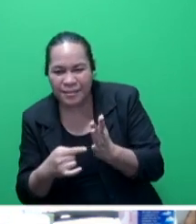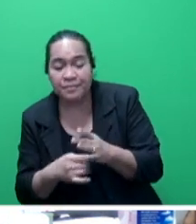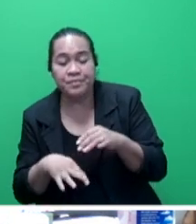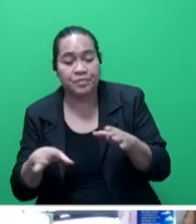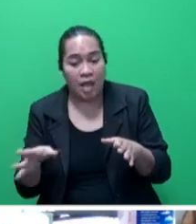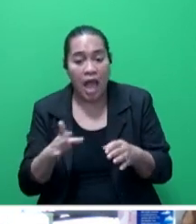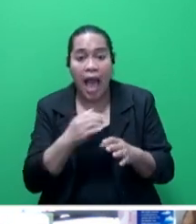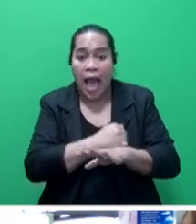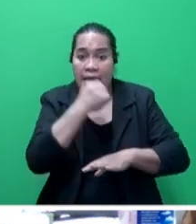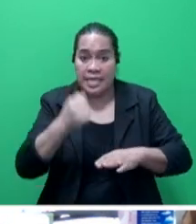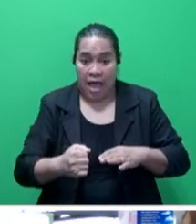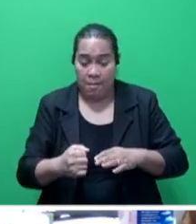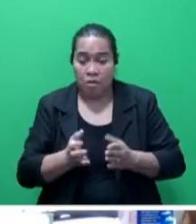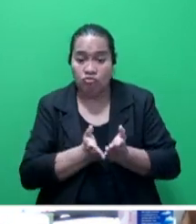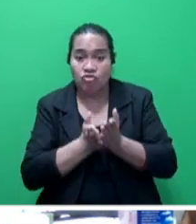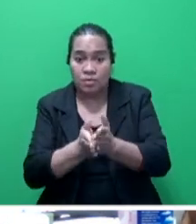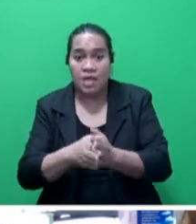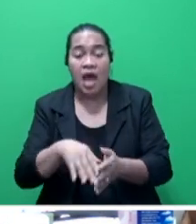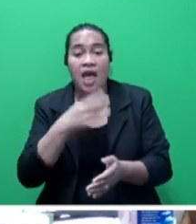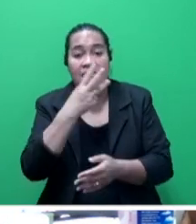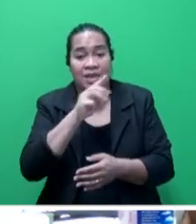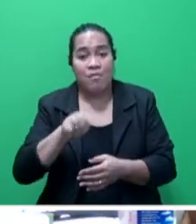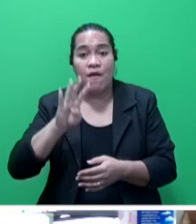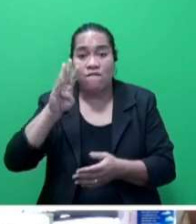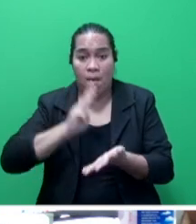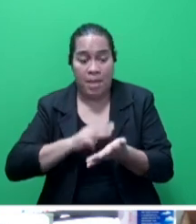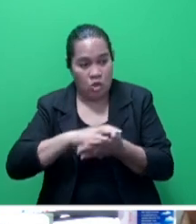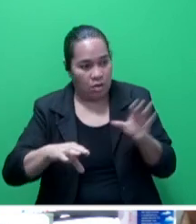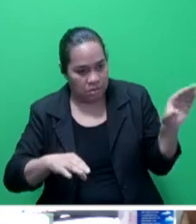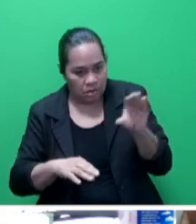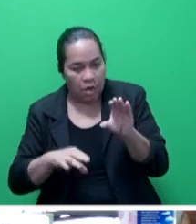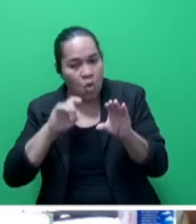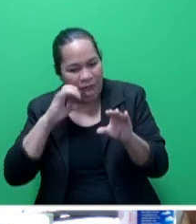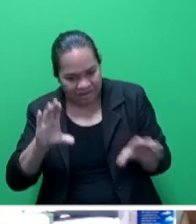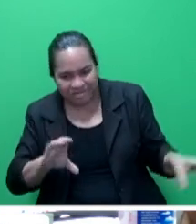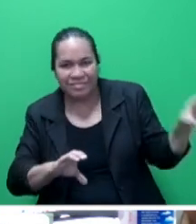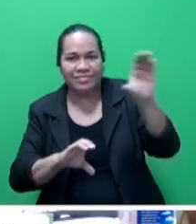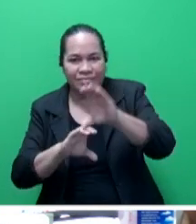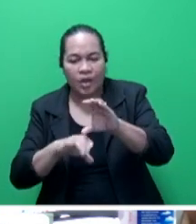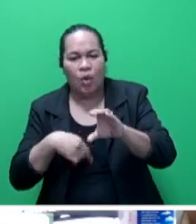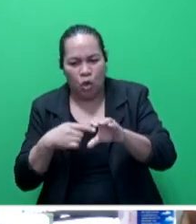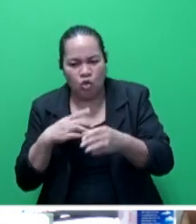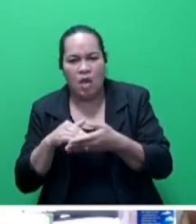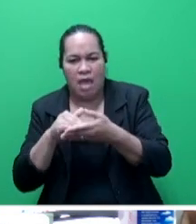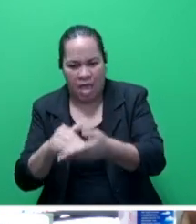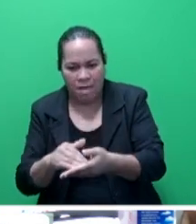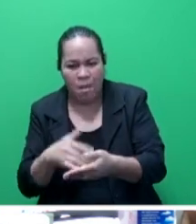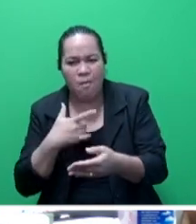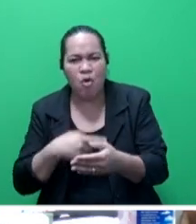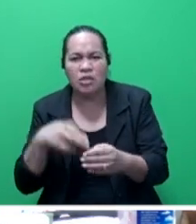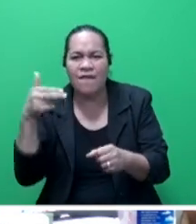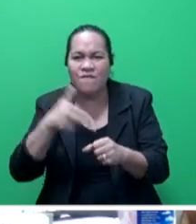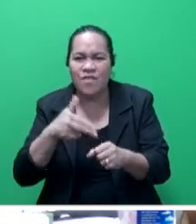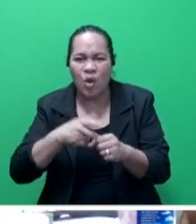shipping services, the allocation of 3.4 million, which will subsidize and continue to cushion the impacts of rising fuel